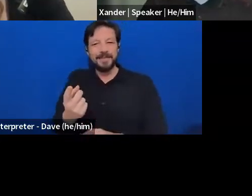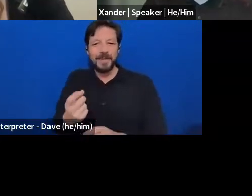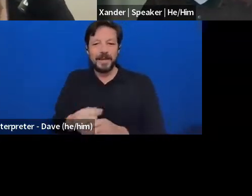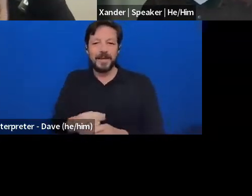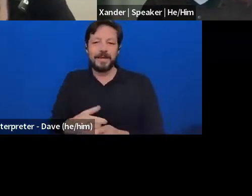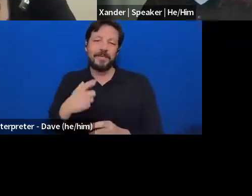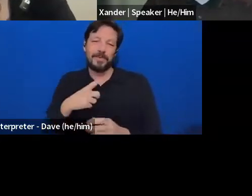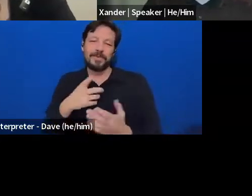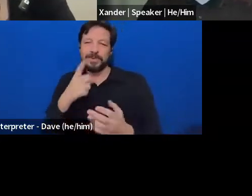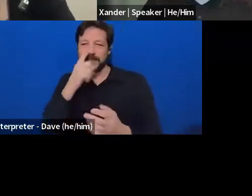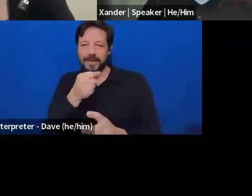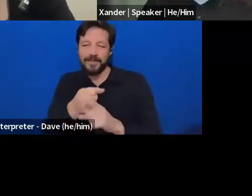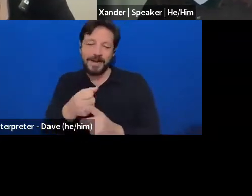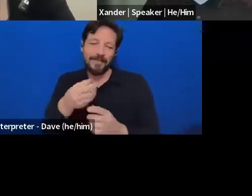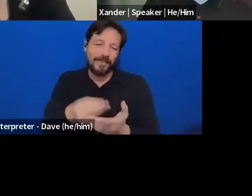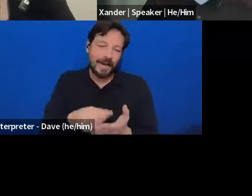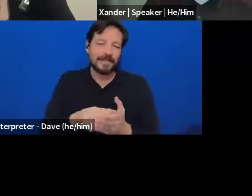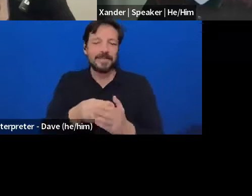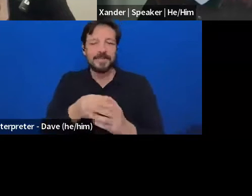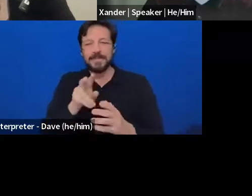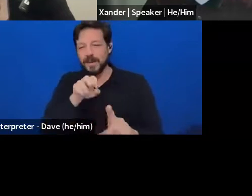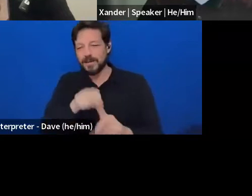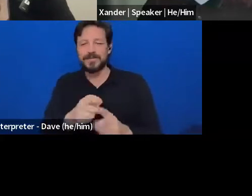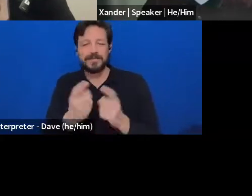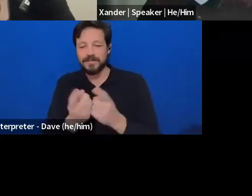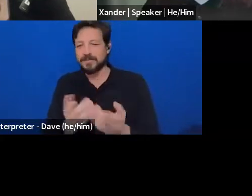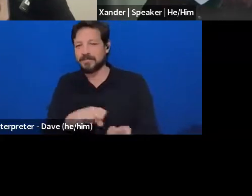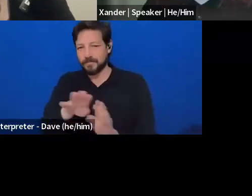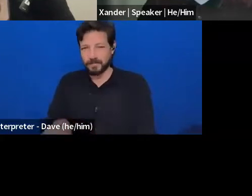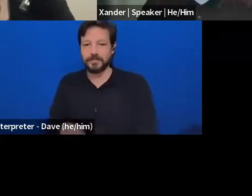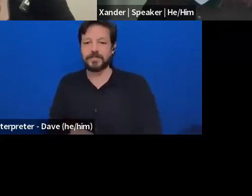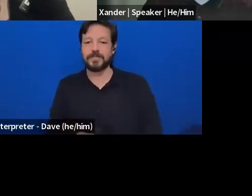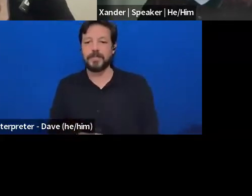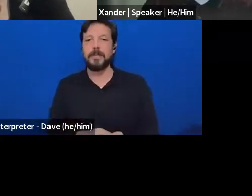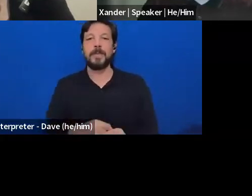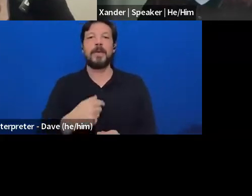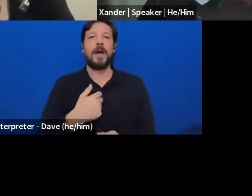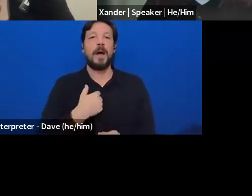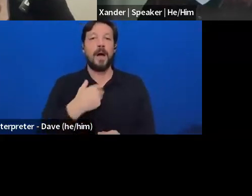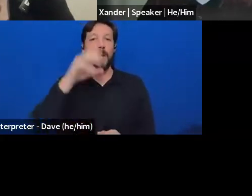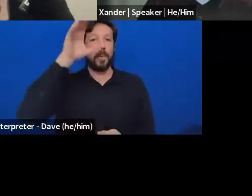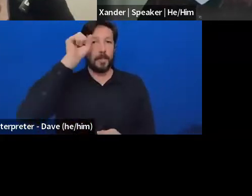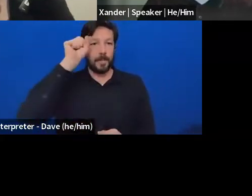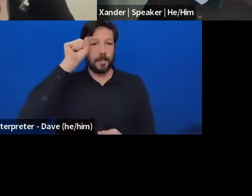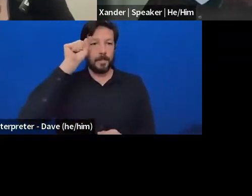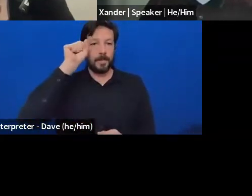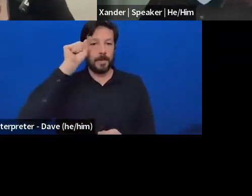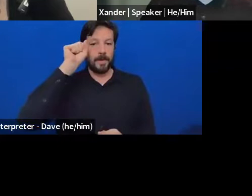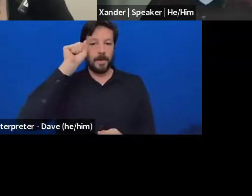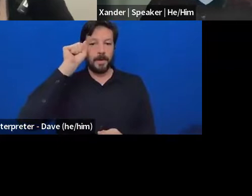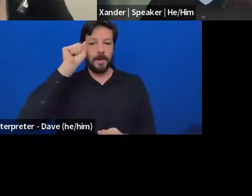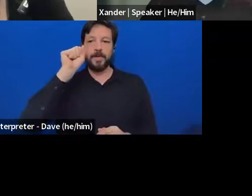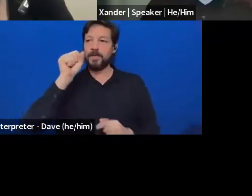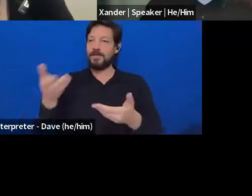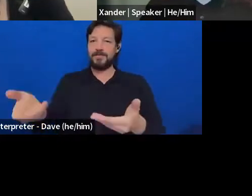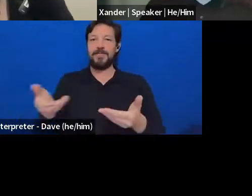But I do remember when we got given the Nintendo